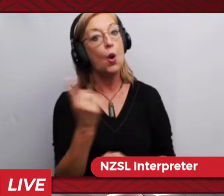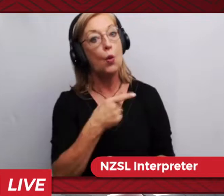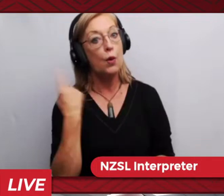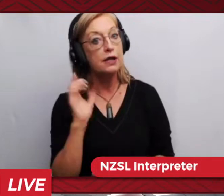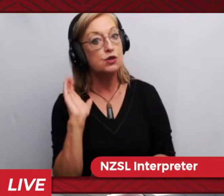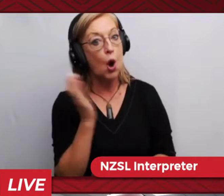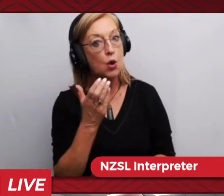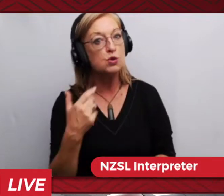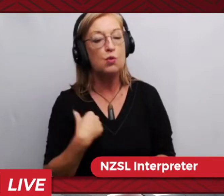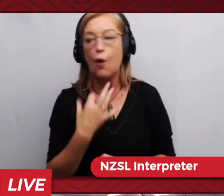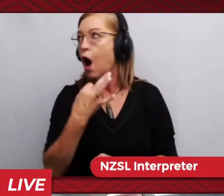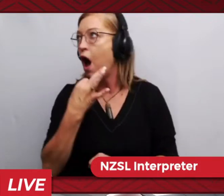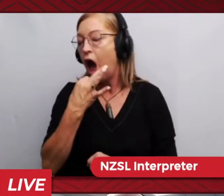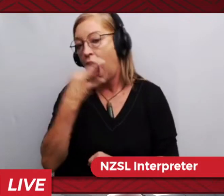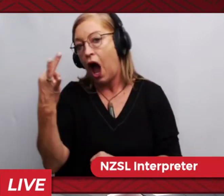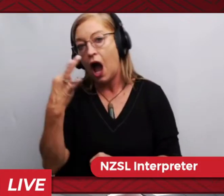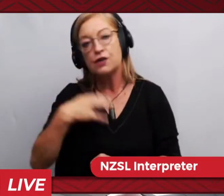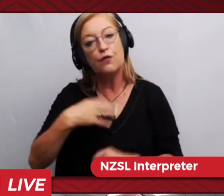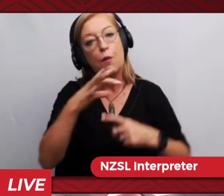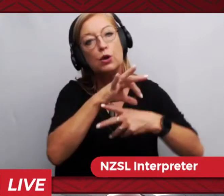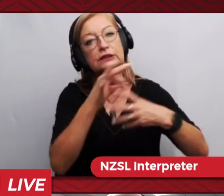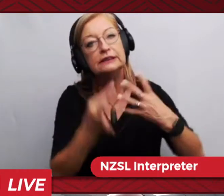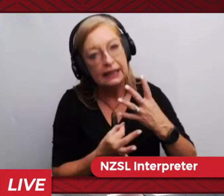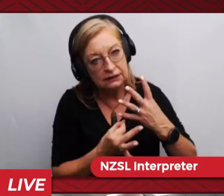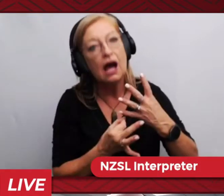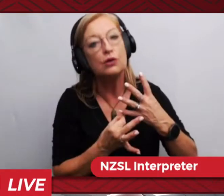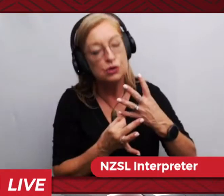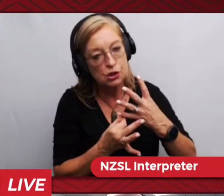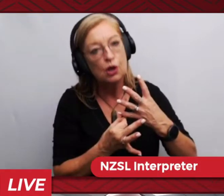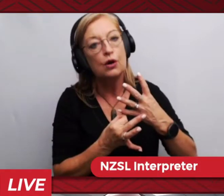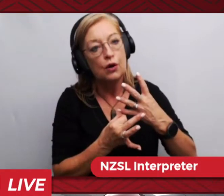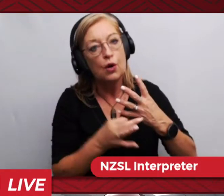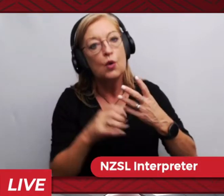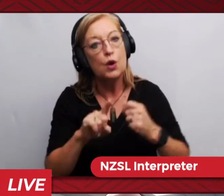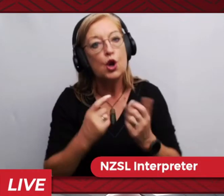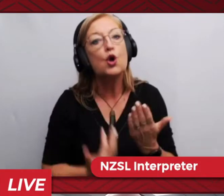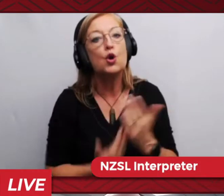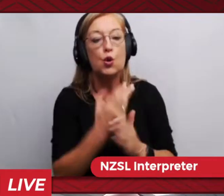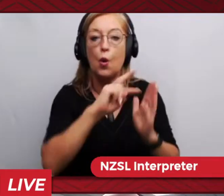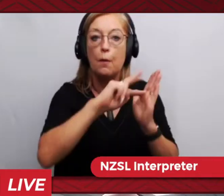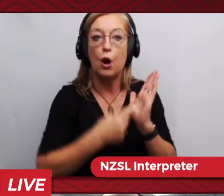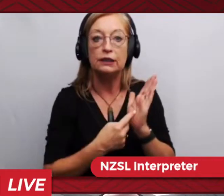finer details of those categories tomorrow when the new policies are published.